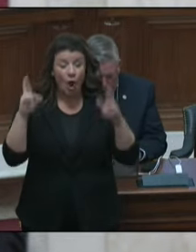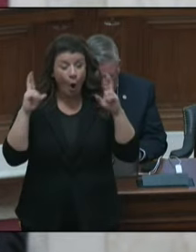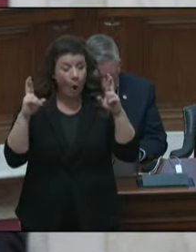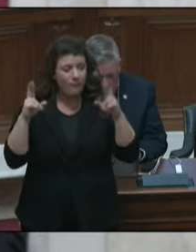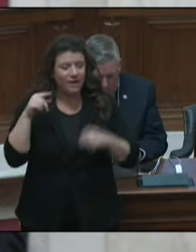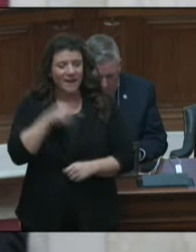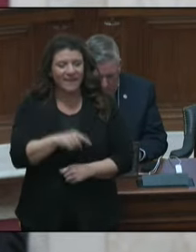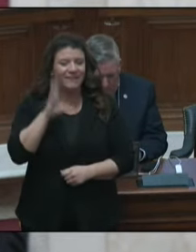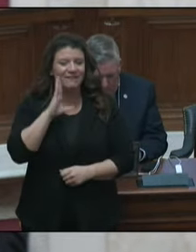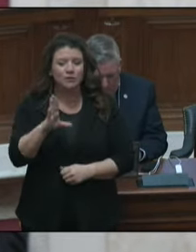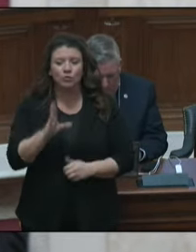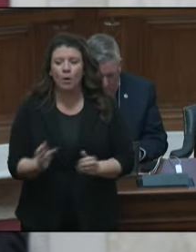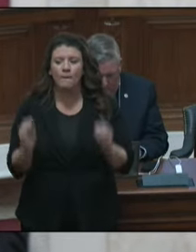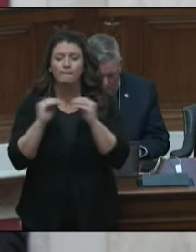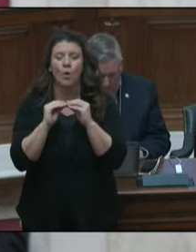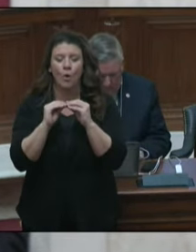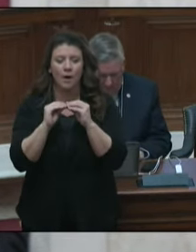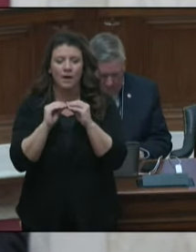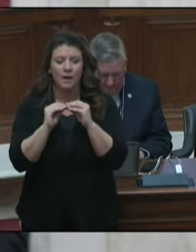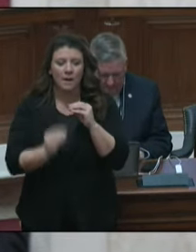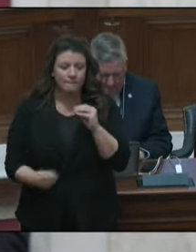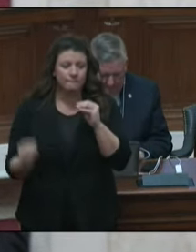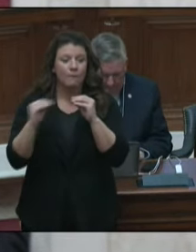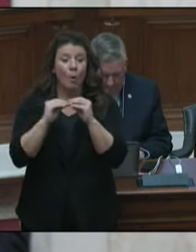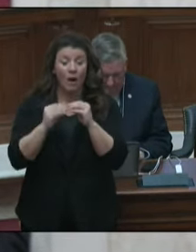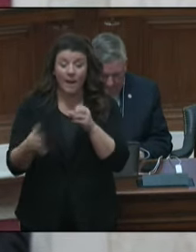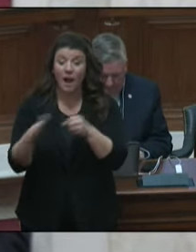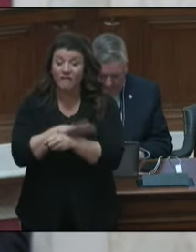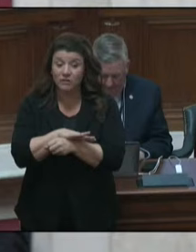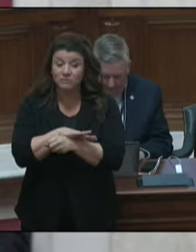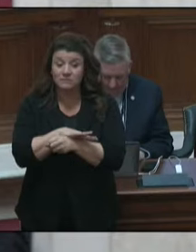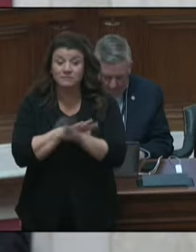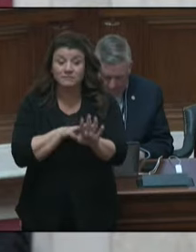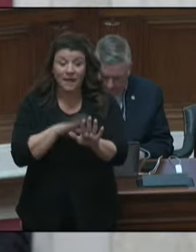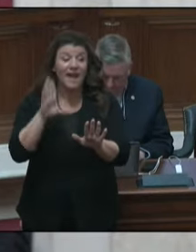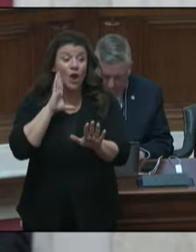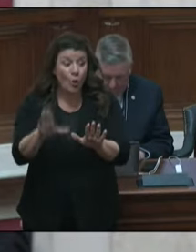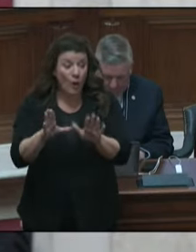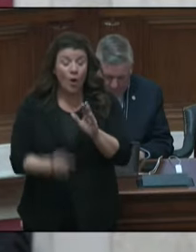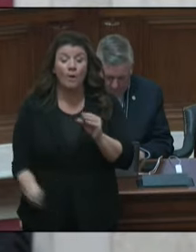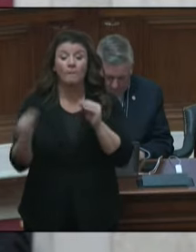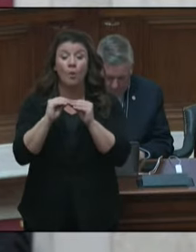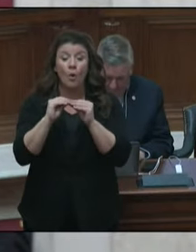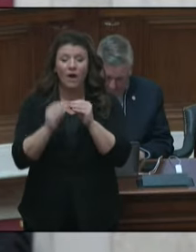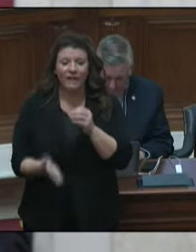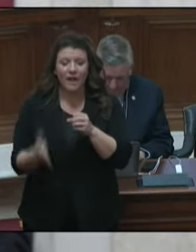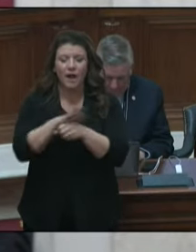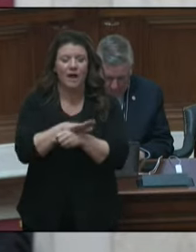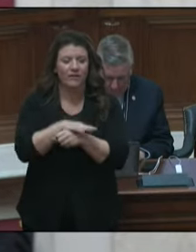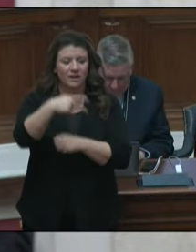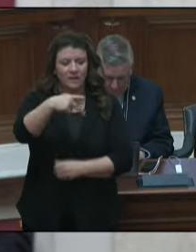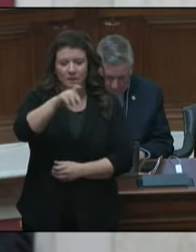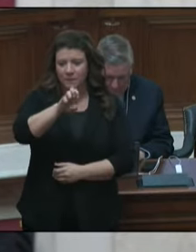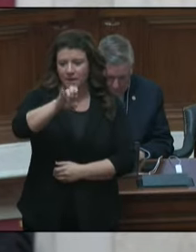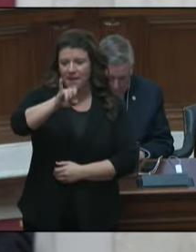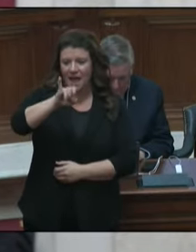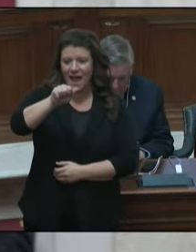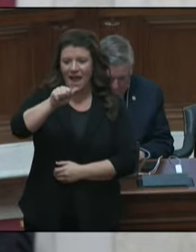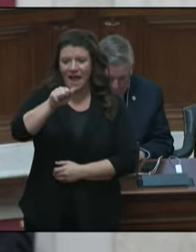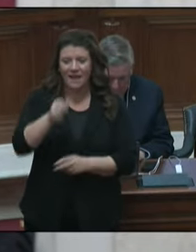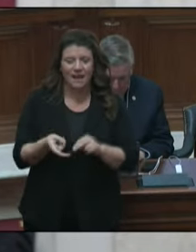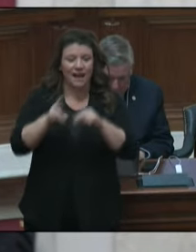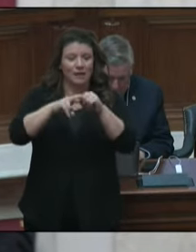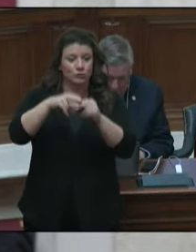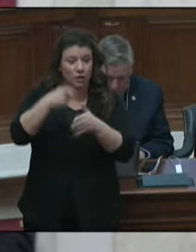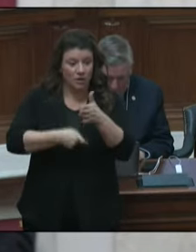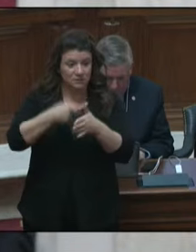will more than cover, and it will more than cover the PEIA extra